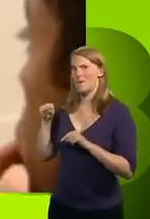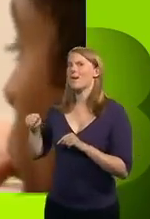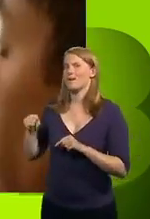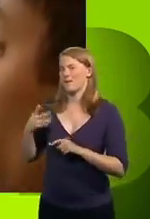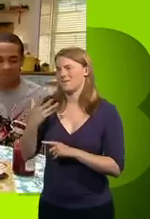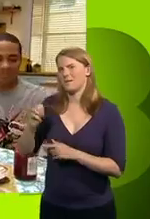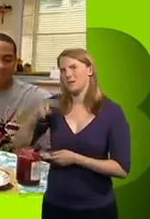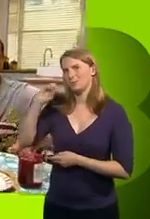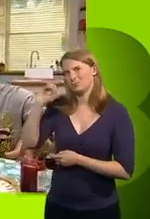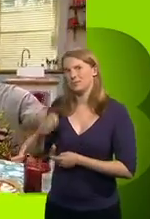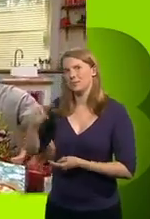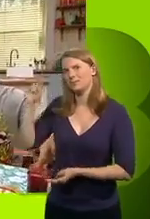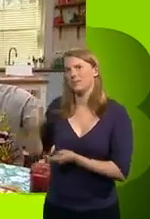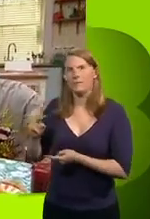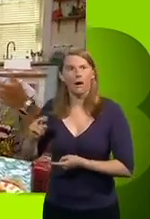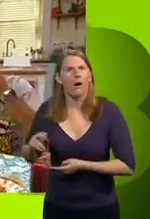No.